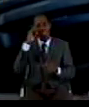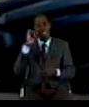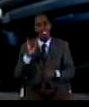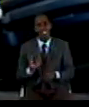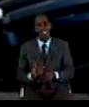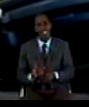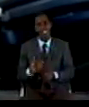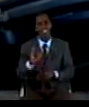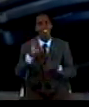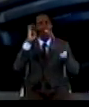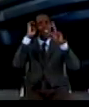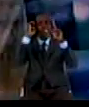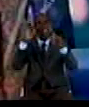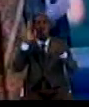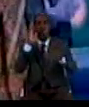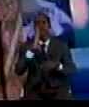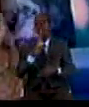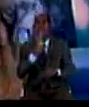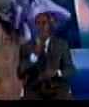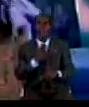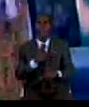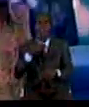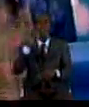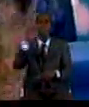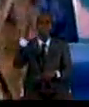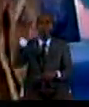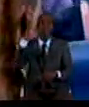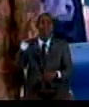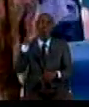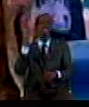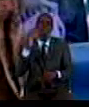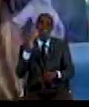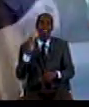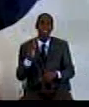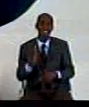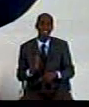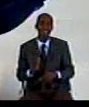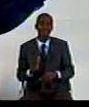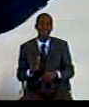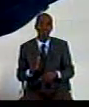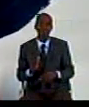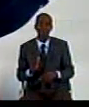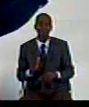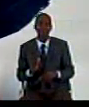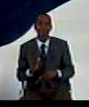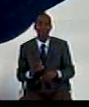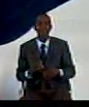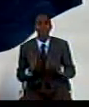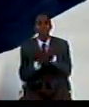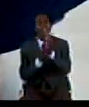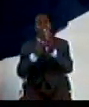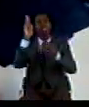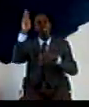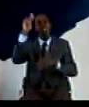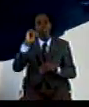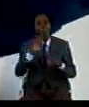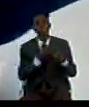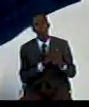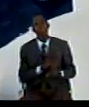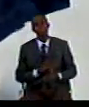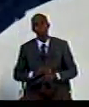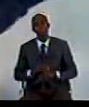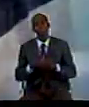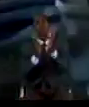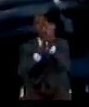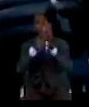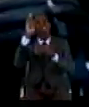to eternity, he'll be my God. Everybody praise him. Praise him.